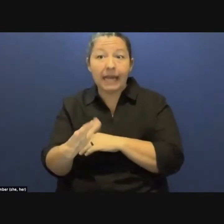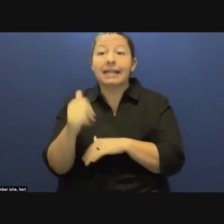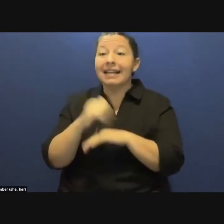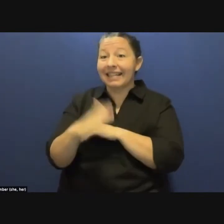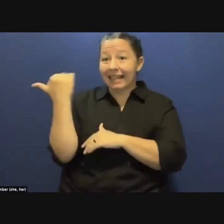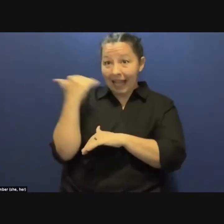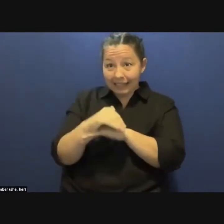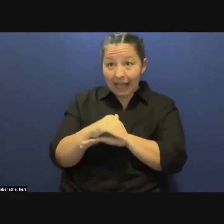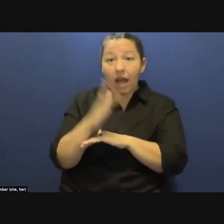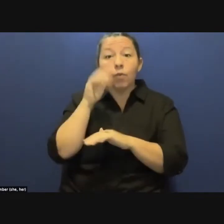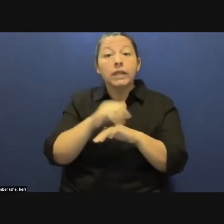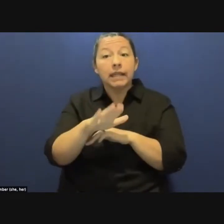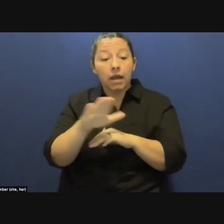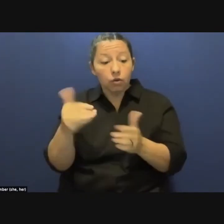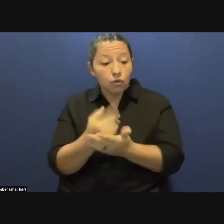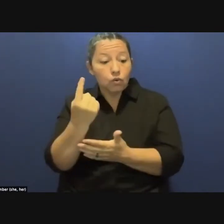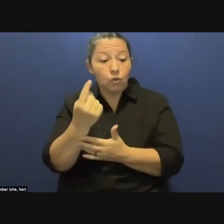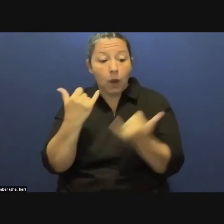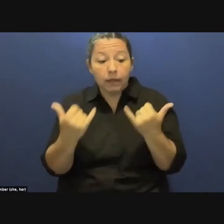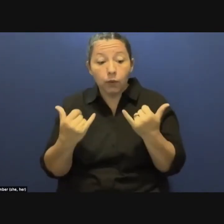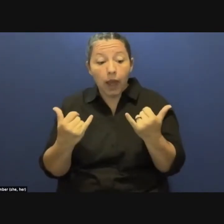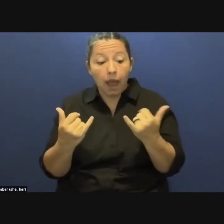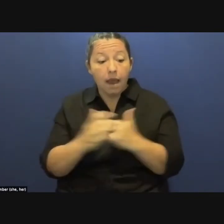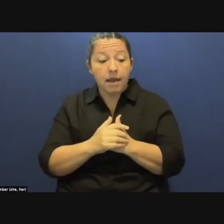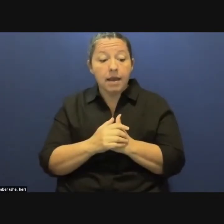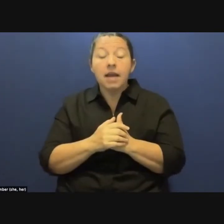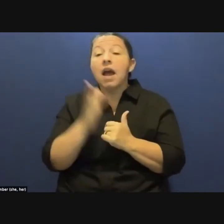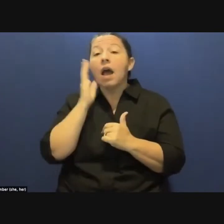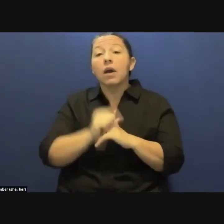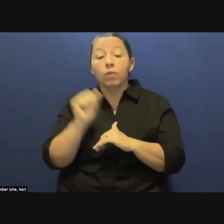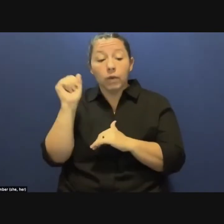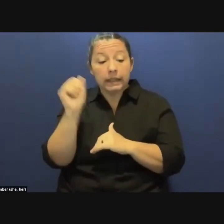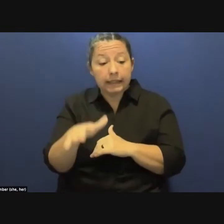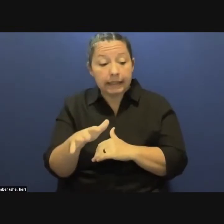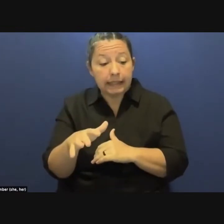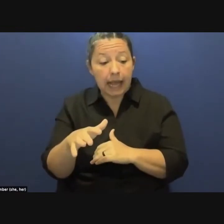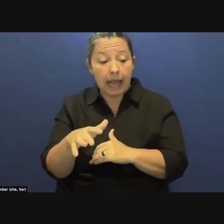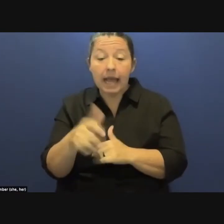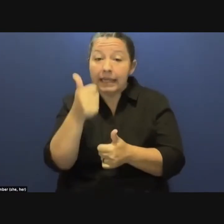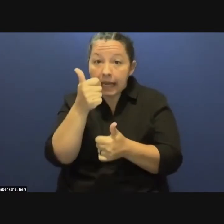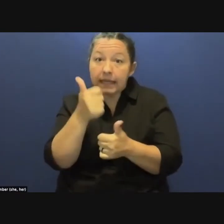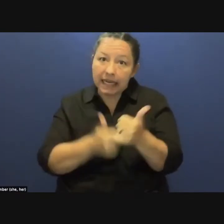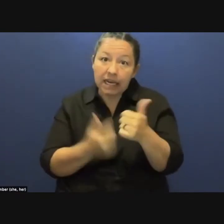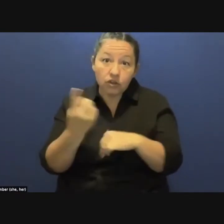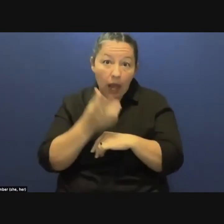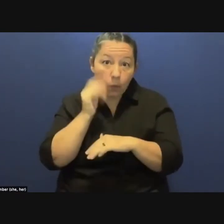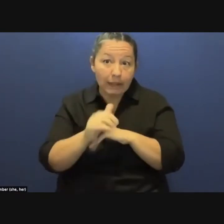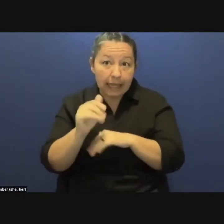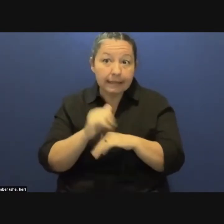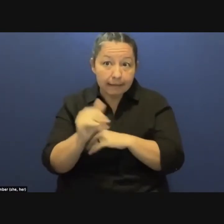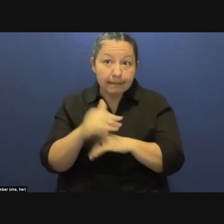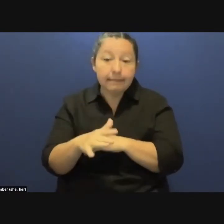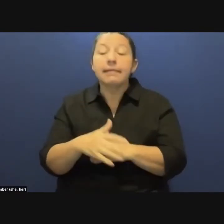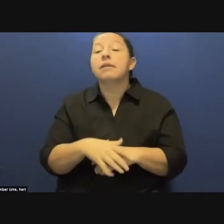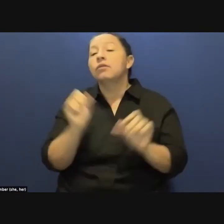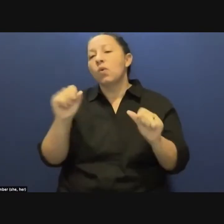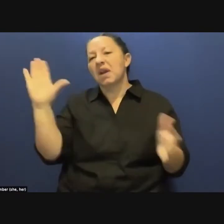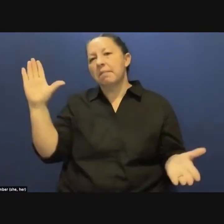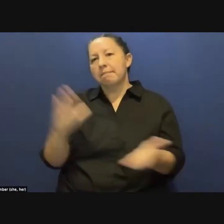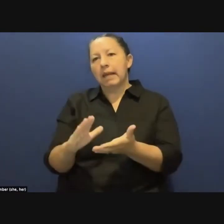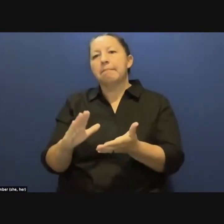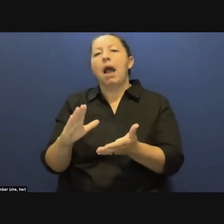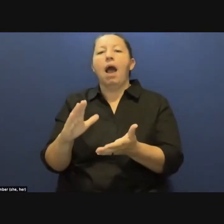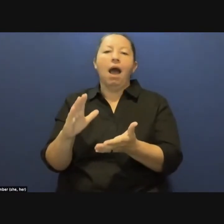send another one today, and we'll send them each day so that we can minimize the